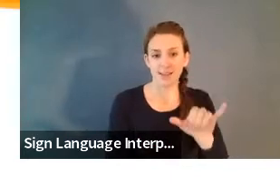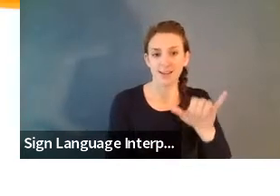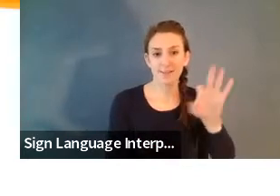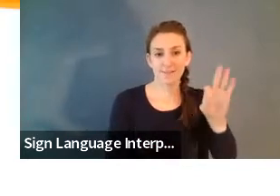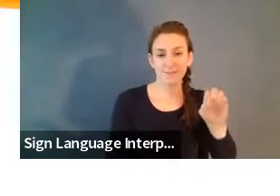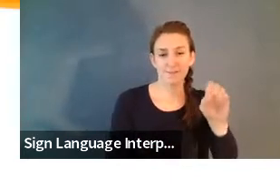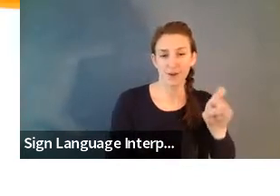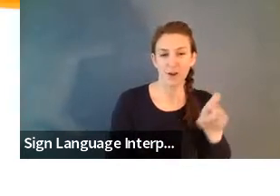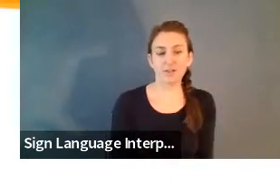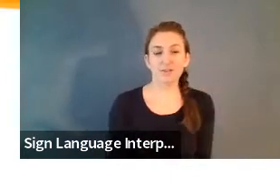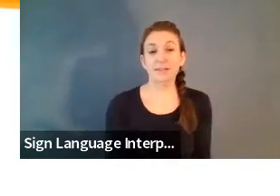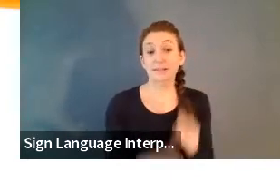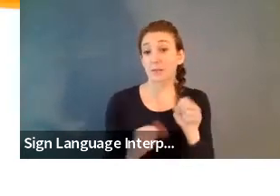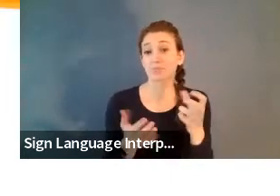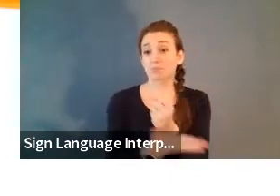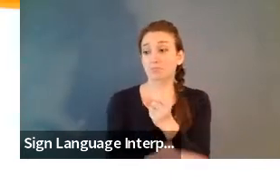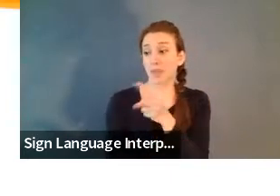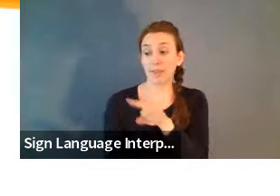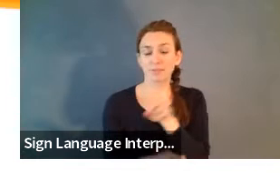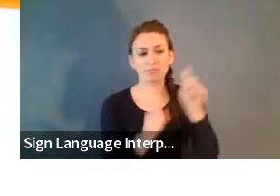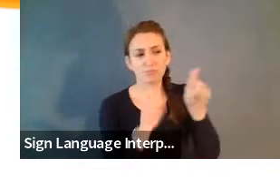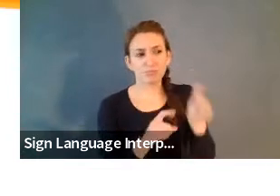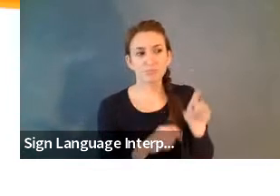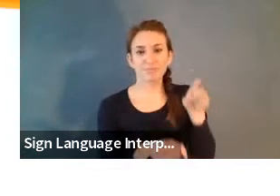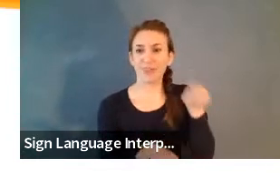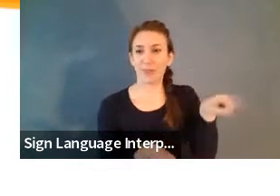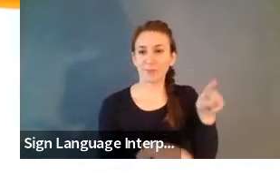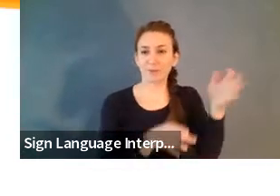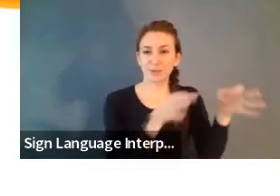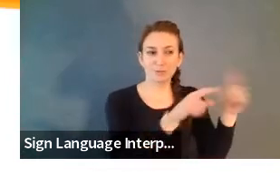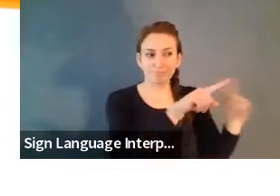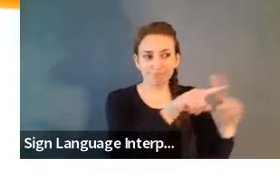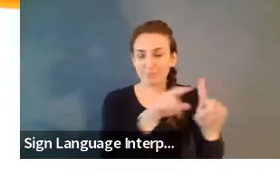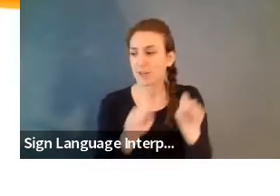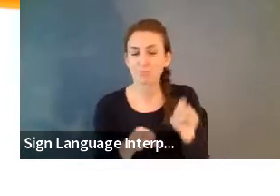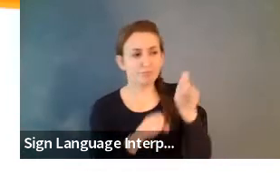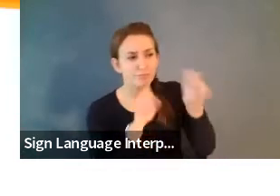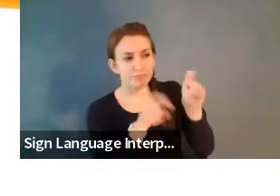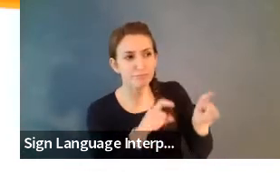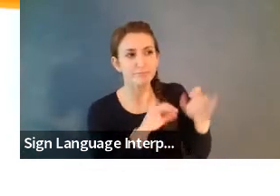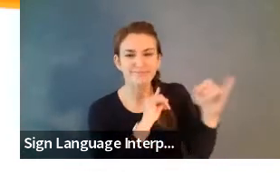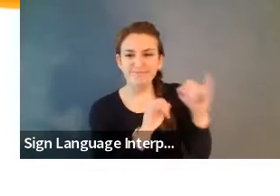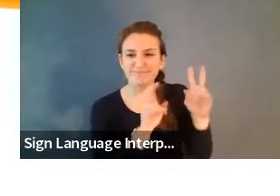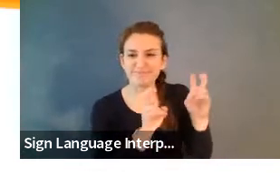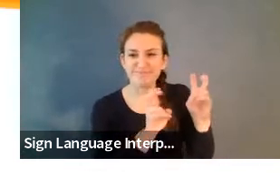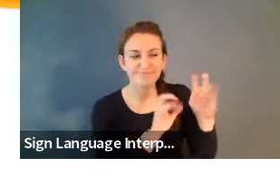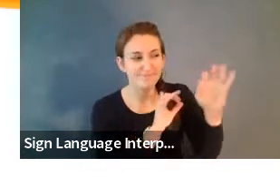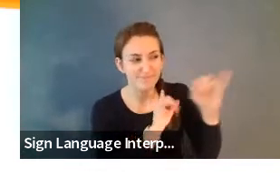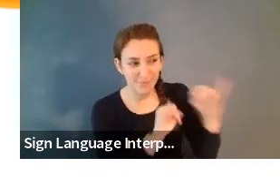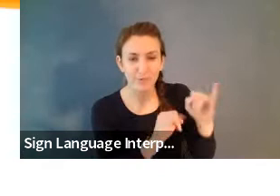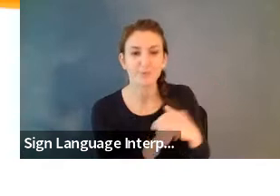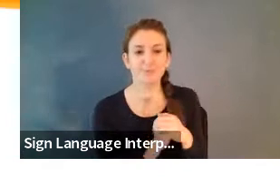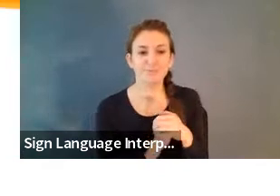the other people on the panel, which is a huge honor. And that was our SJCL 4L, Rosa Orahel, as well